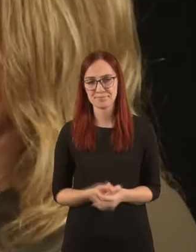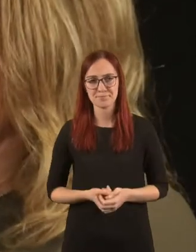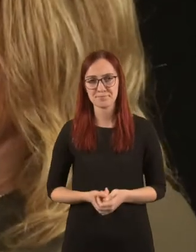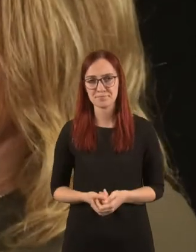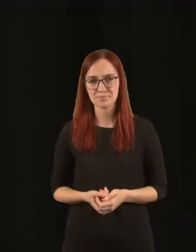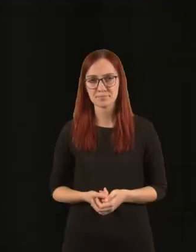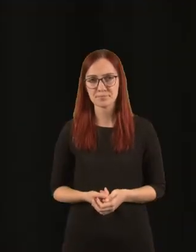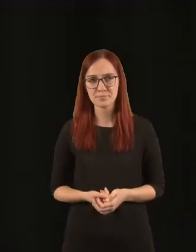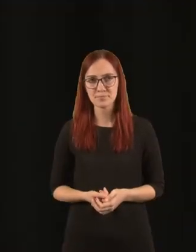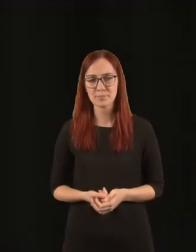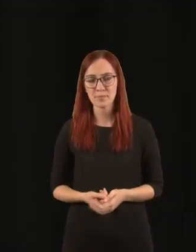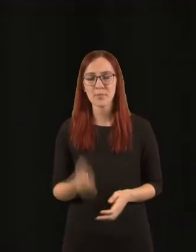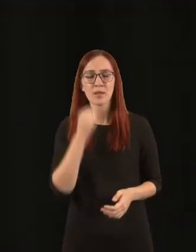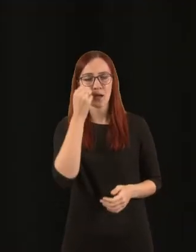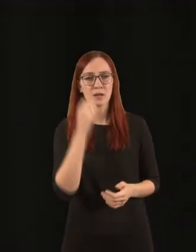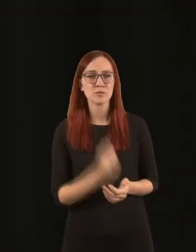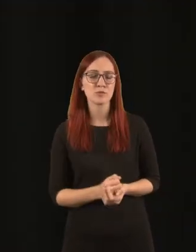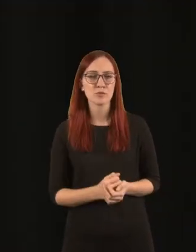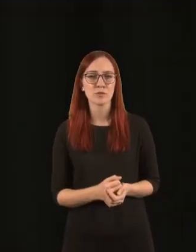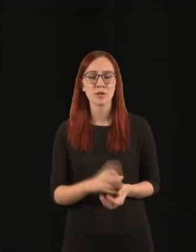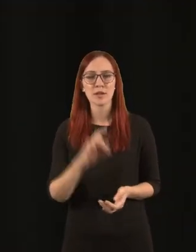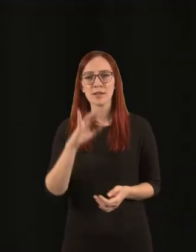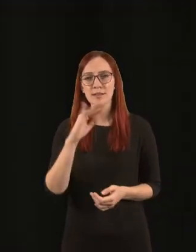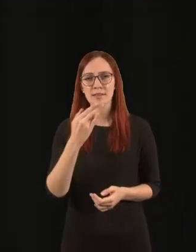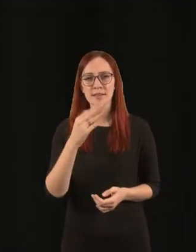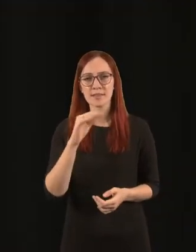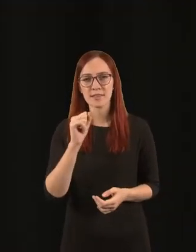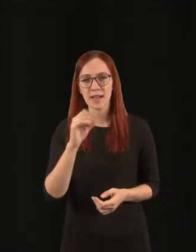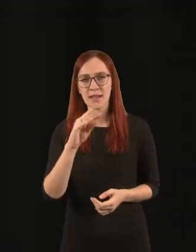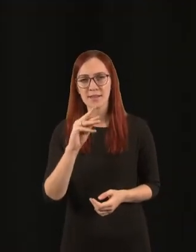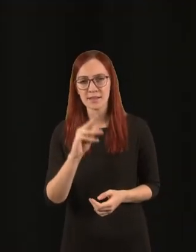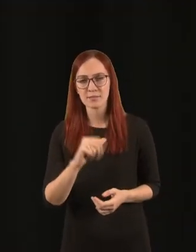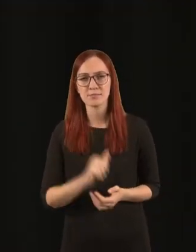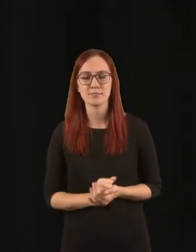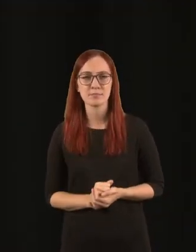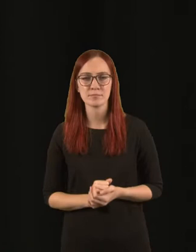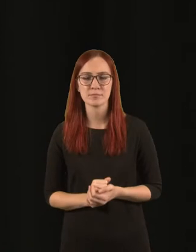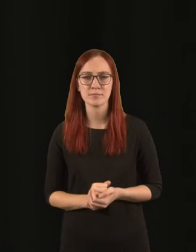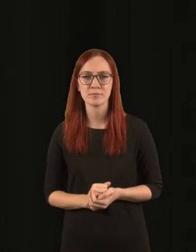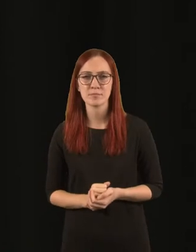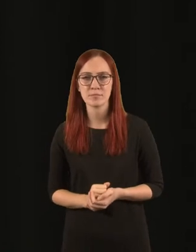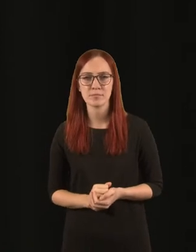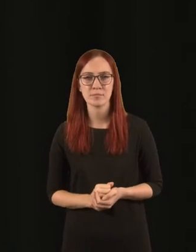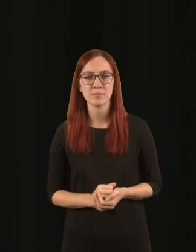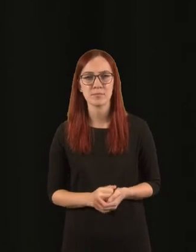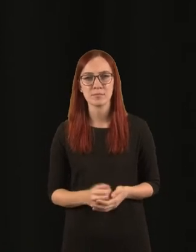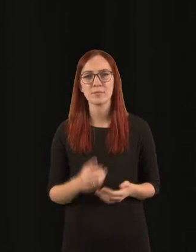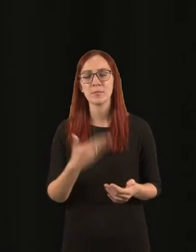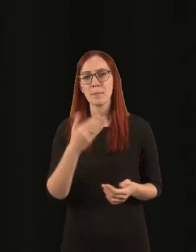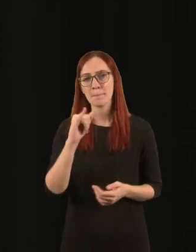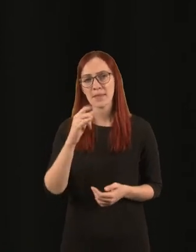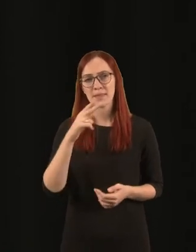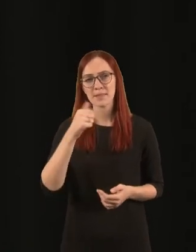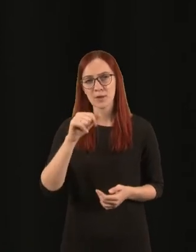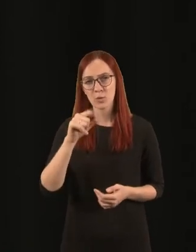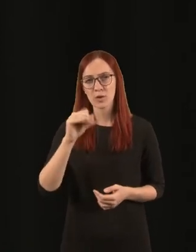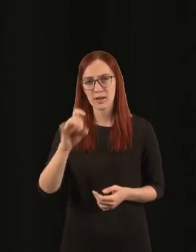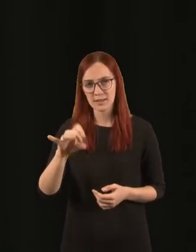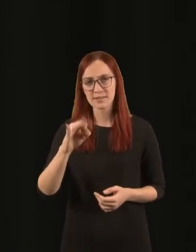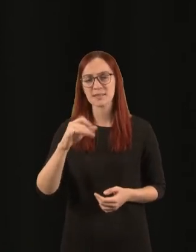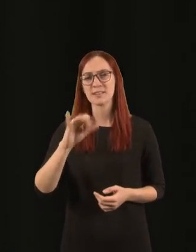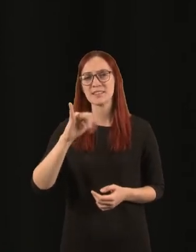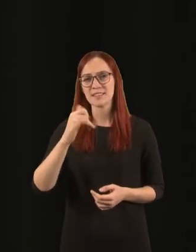the human, every single human. Well, thank you very much to Kristina, Mindaugas,